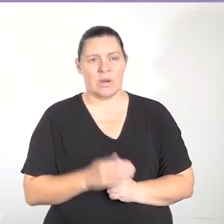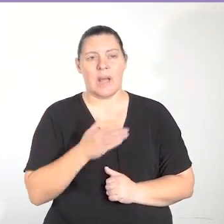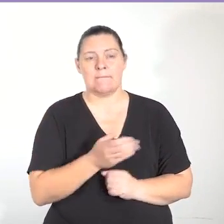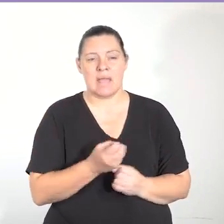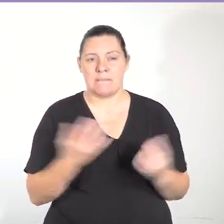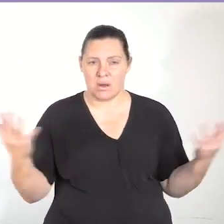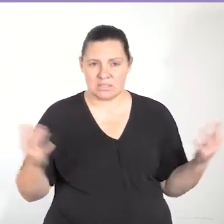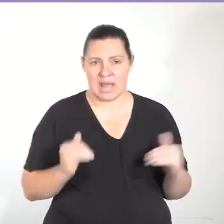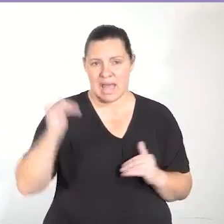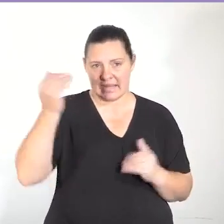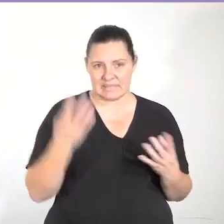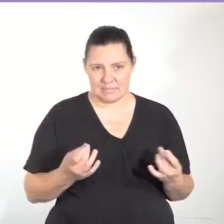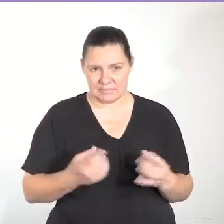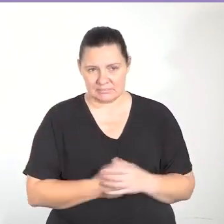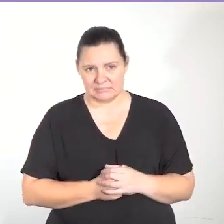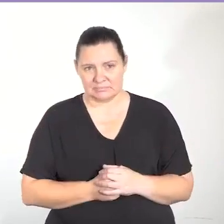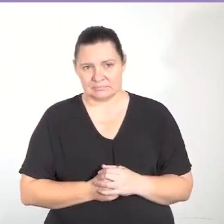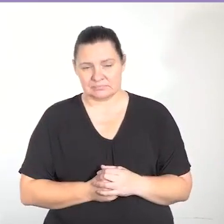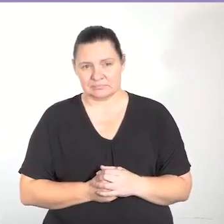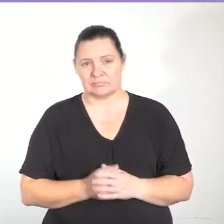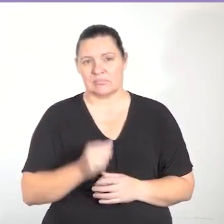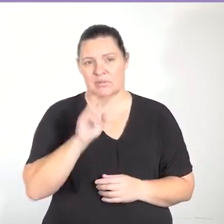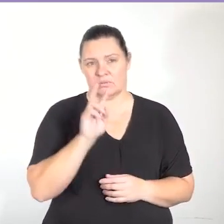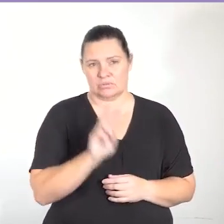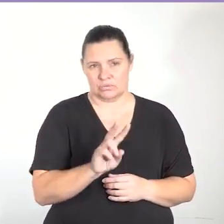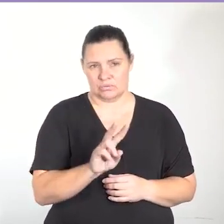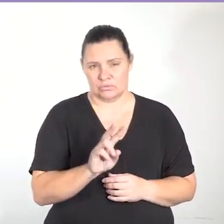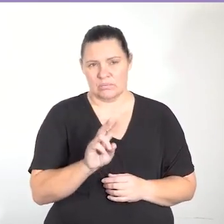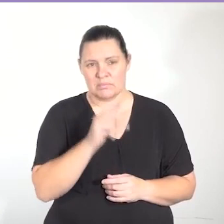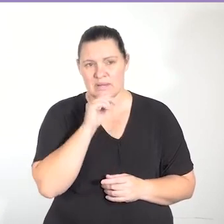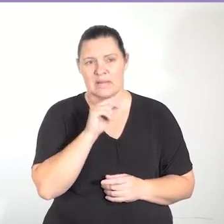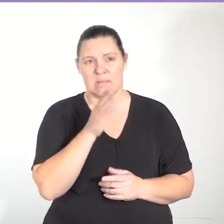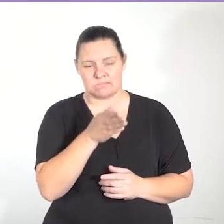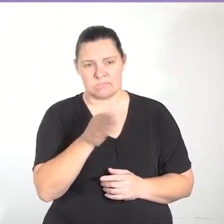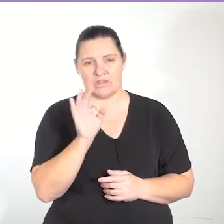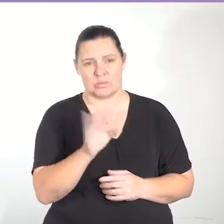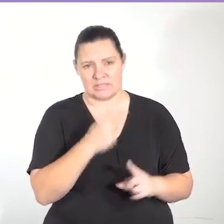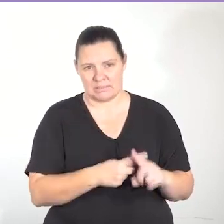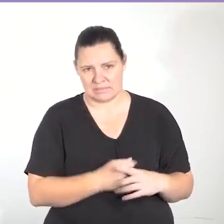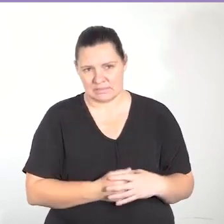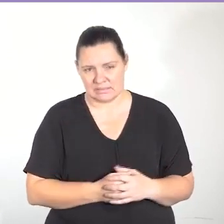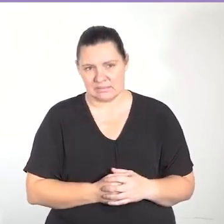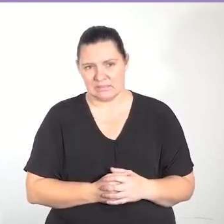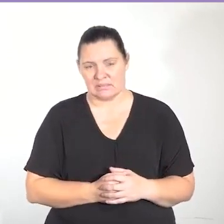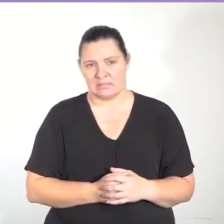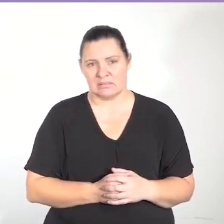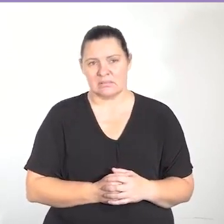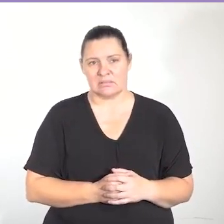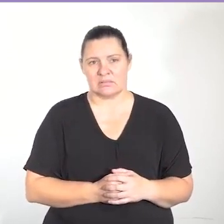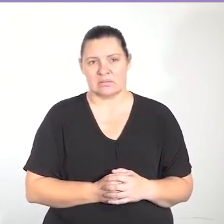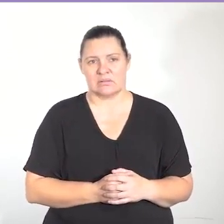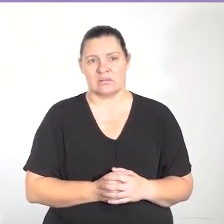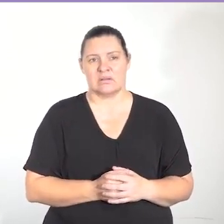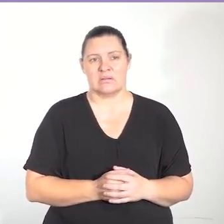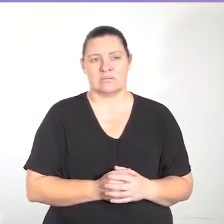it appears the highest frequency, and that is 3 times. So that means I am going to write it